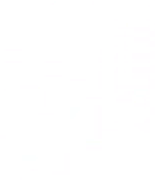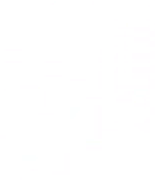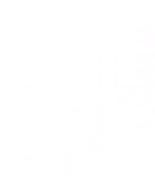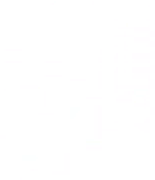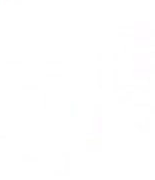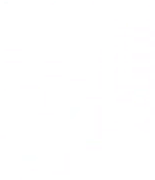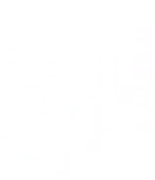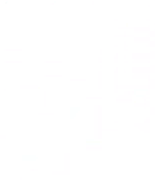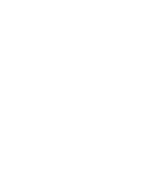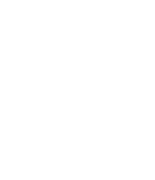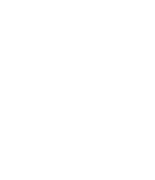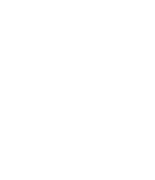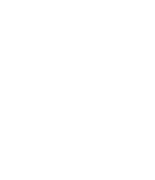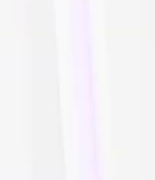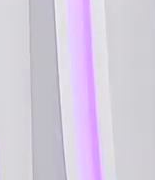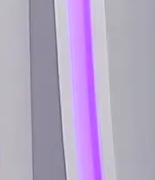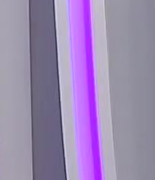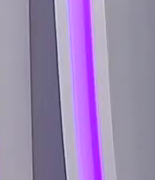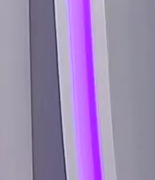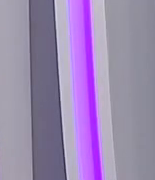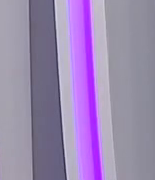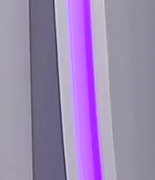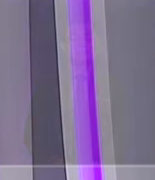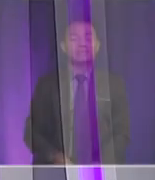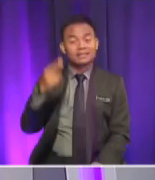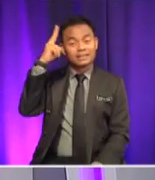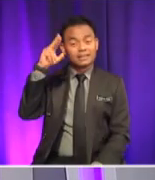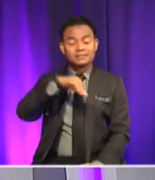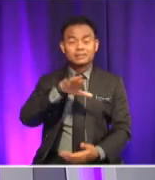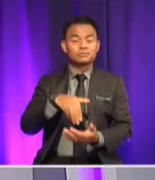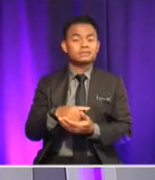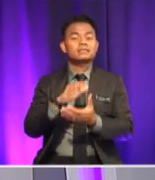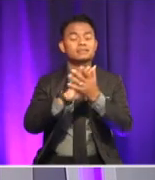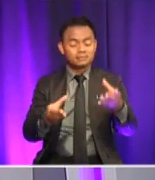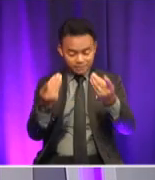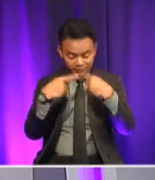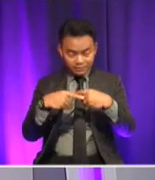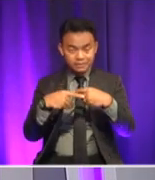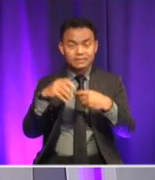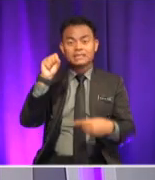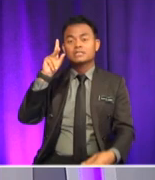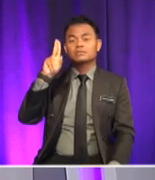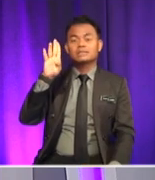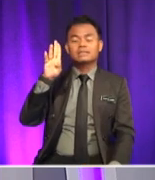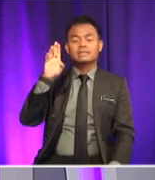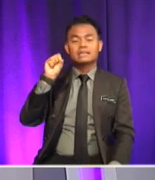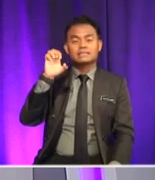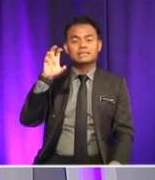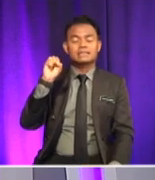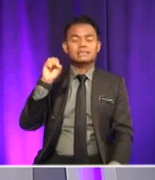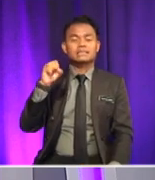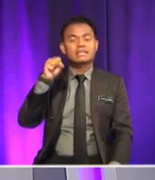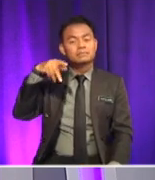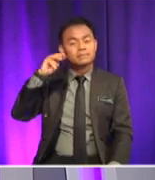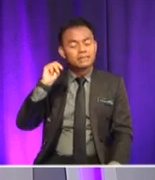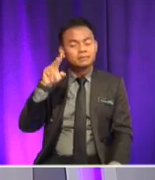EduwebTV KPM. Hi everyone, welcome to Sukses SPM 2022 with me